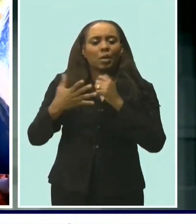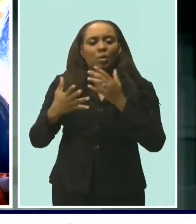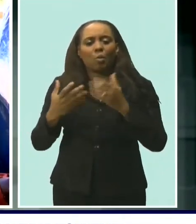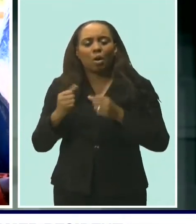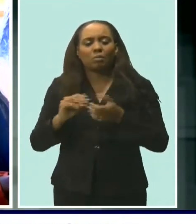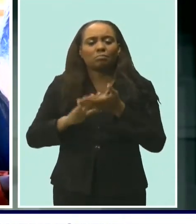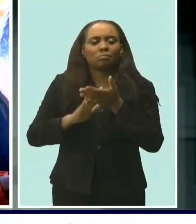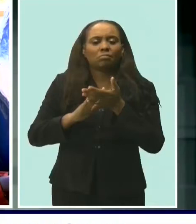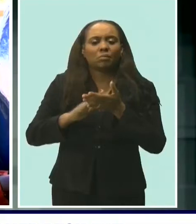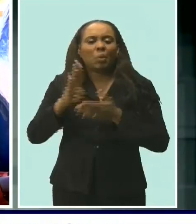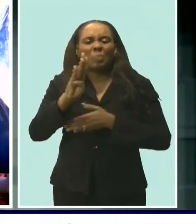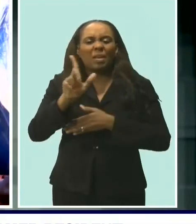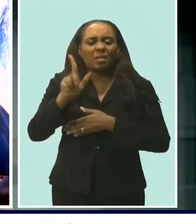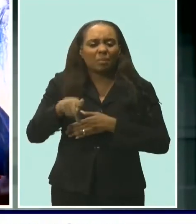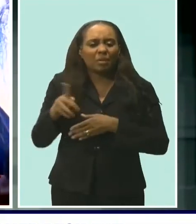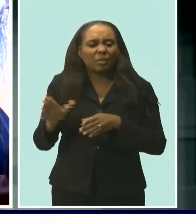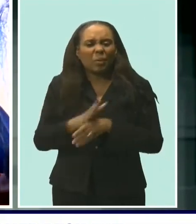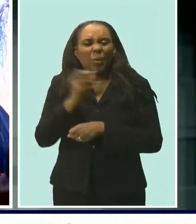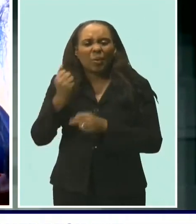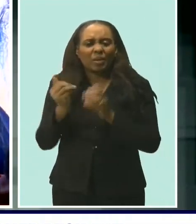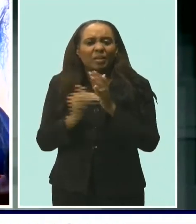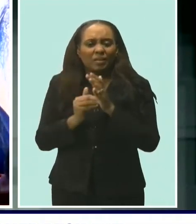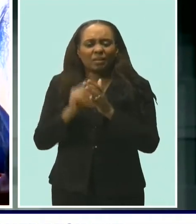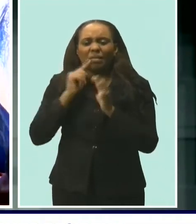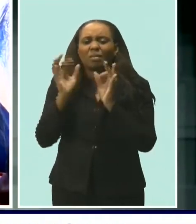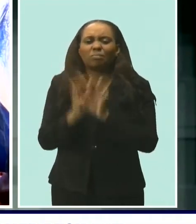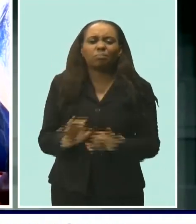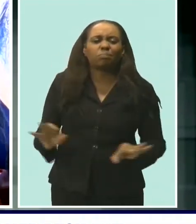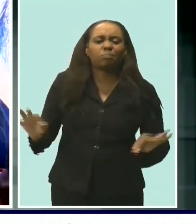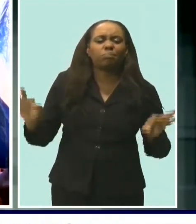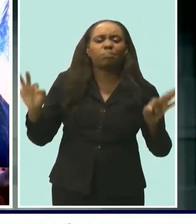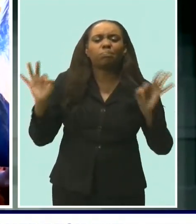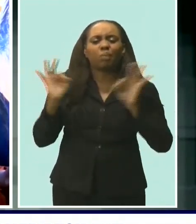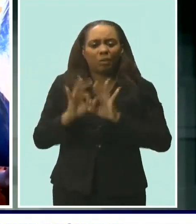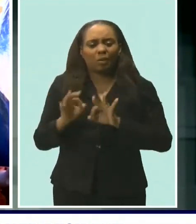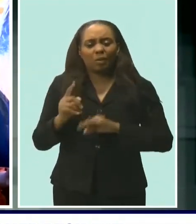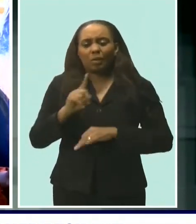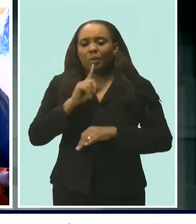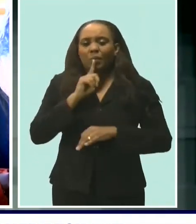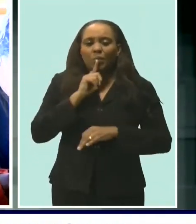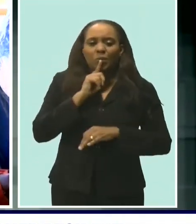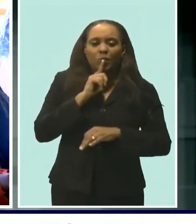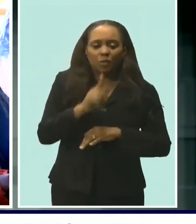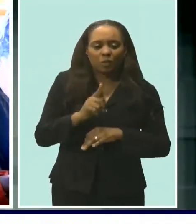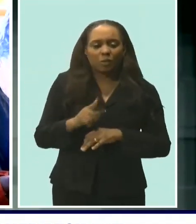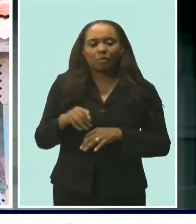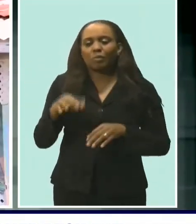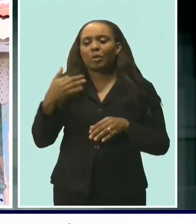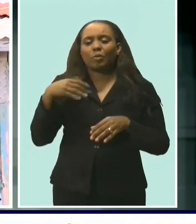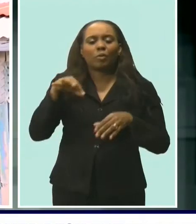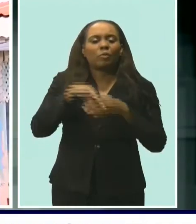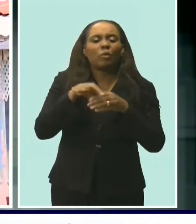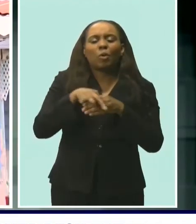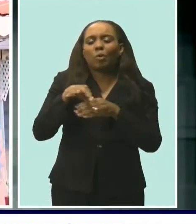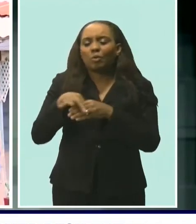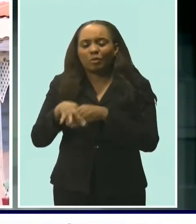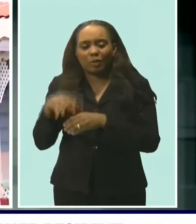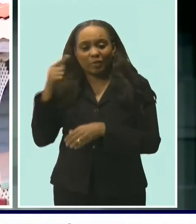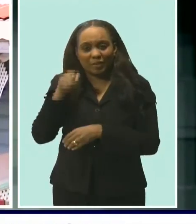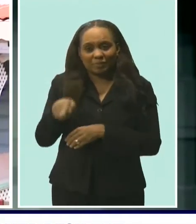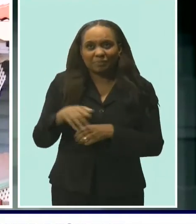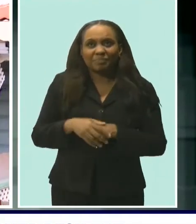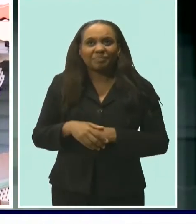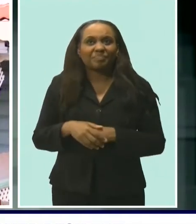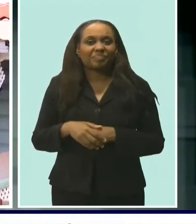we horse win. That was a very important horse, and he made sure he get every vote every house. Well, I grew